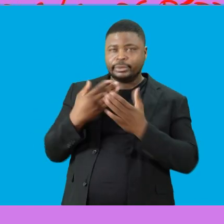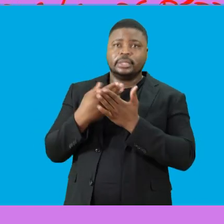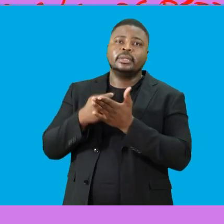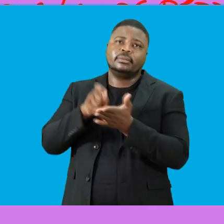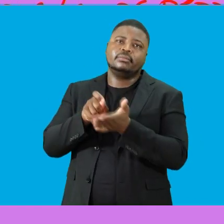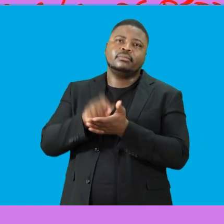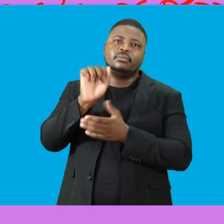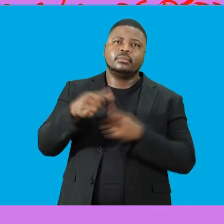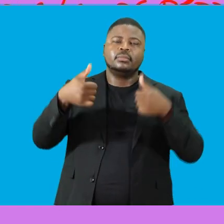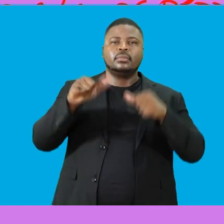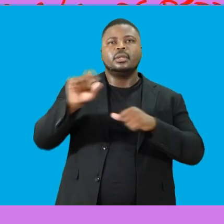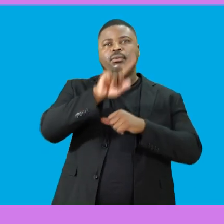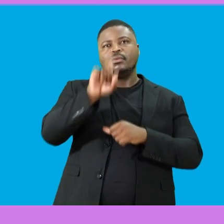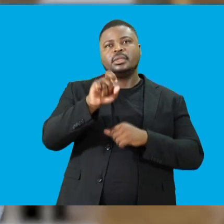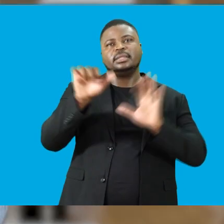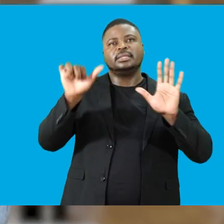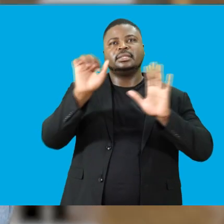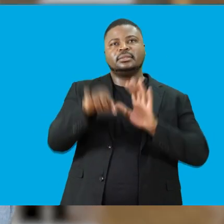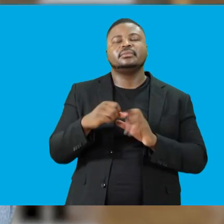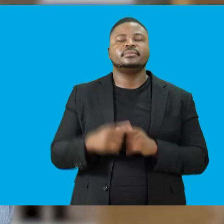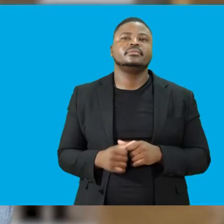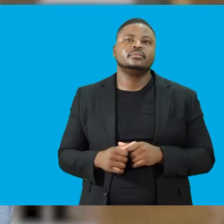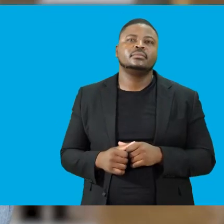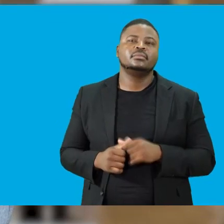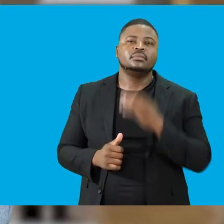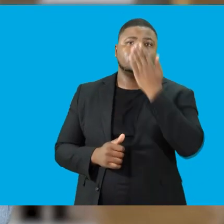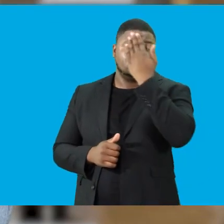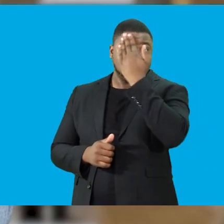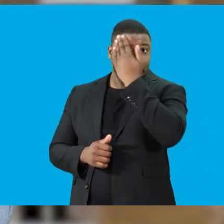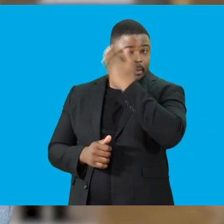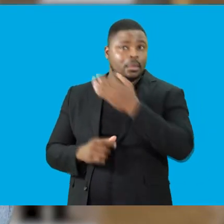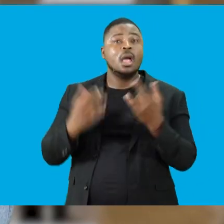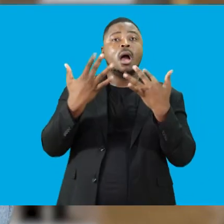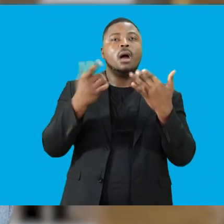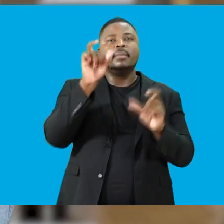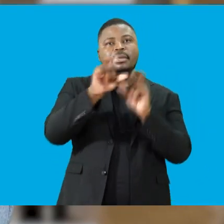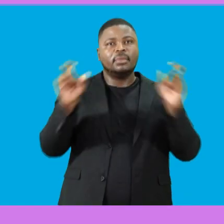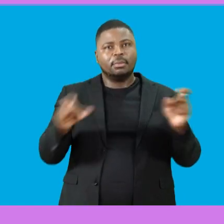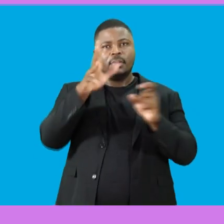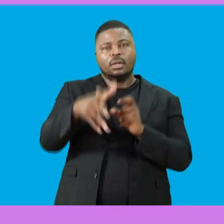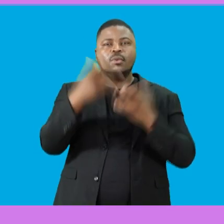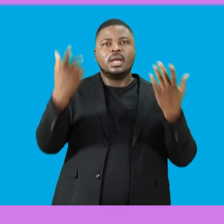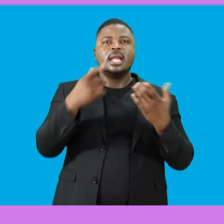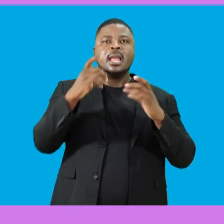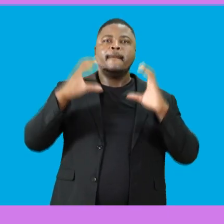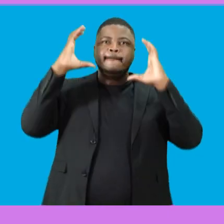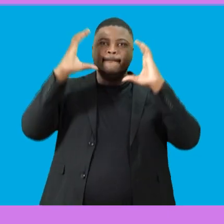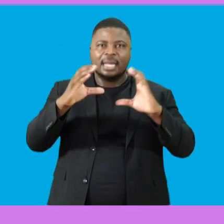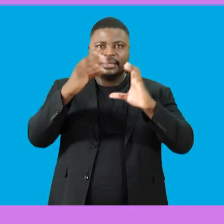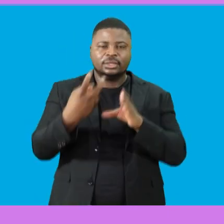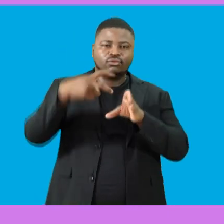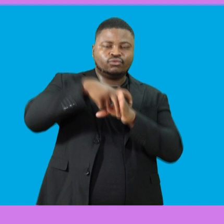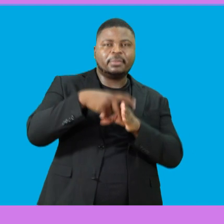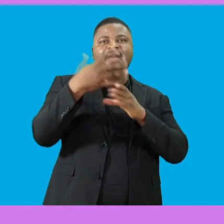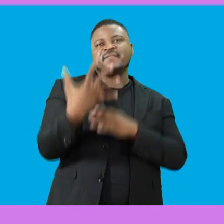of trends that you have in the graph. Let's move on to question 6. How many people will be in bus trip 5?